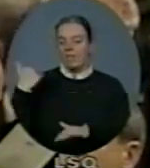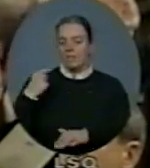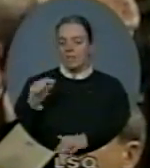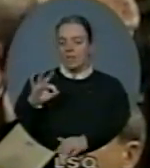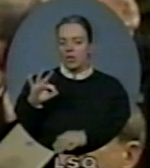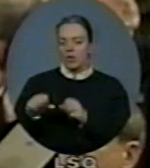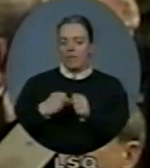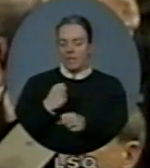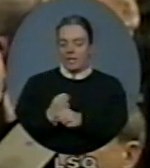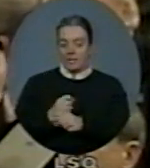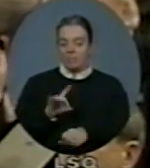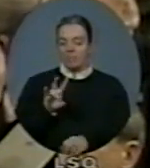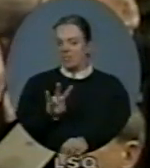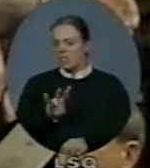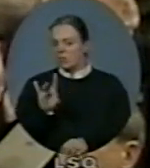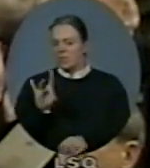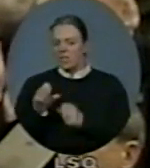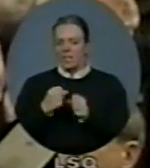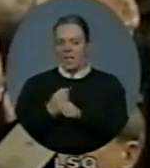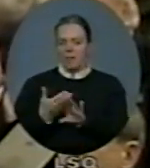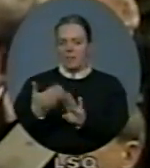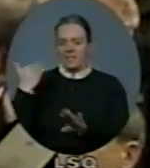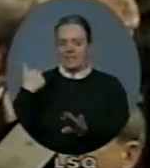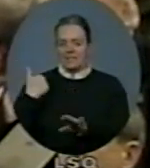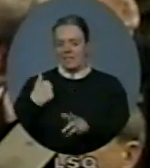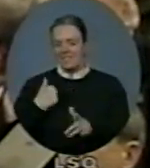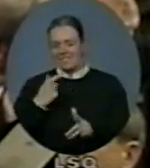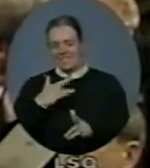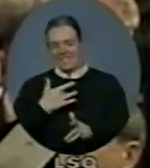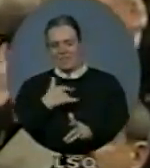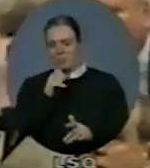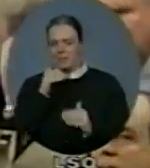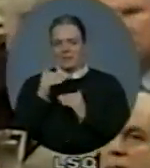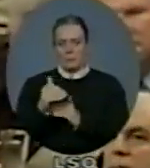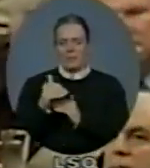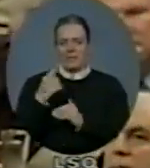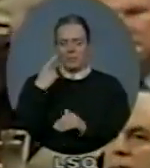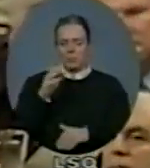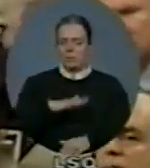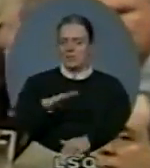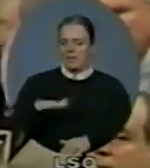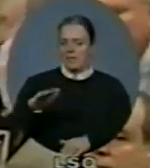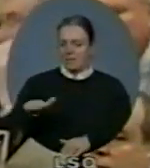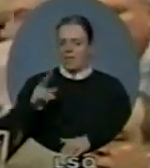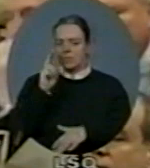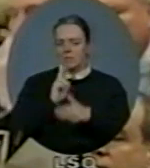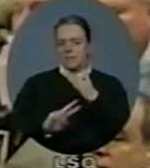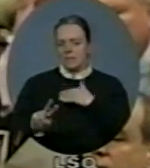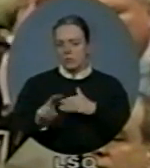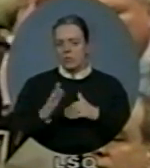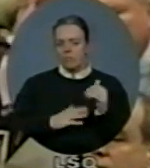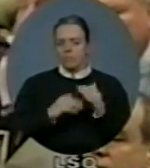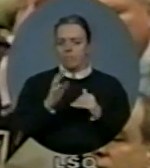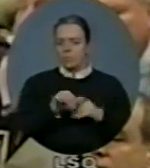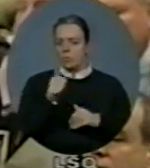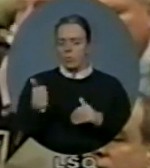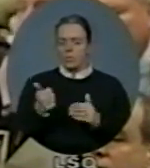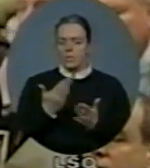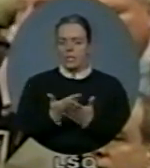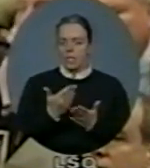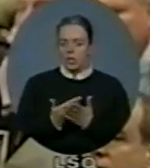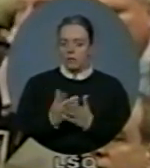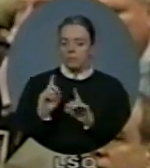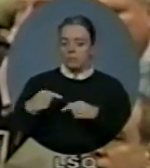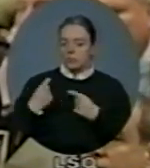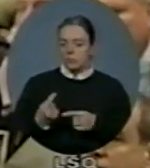in those facilities, so new facilities were provided. Over the last 7 or 8 years, $5 million have been provided for those students, including